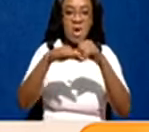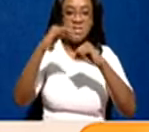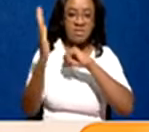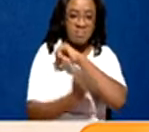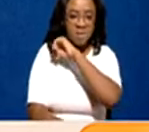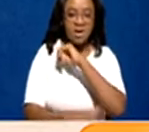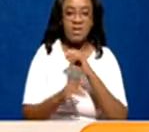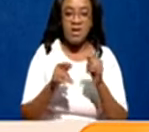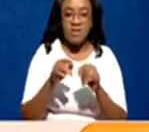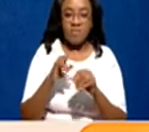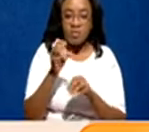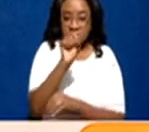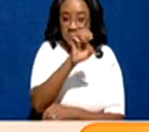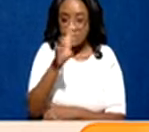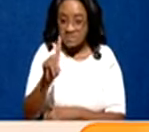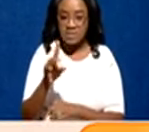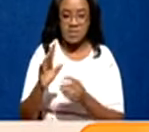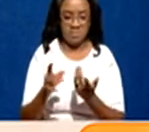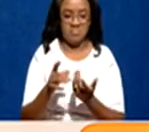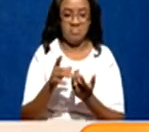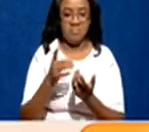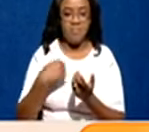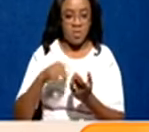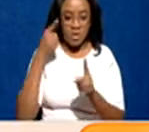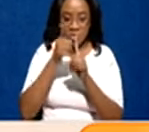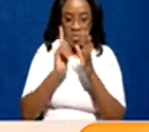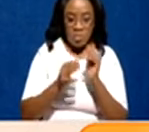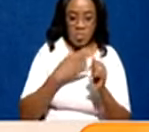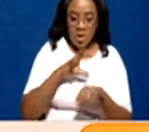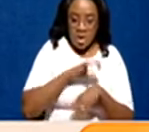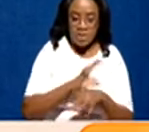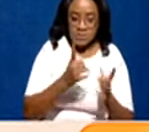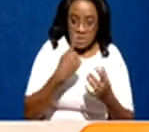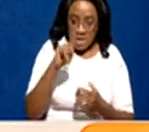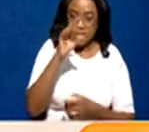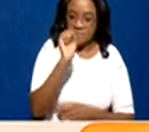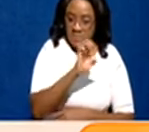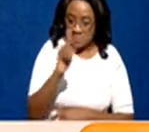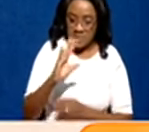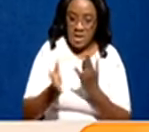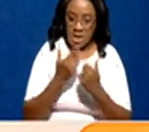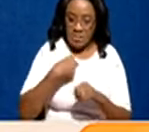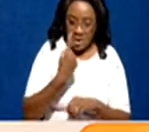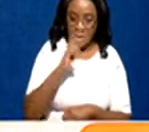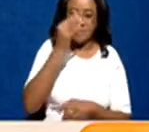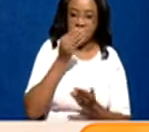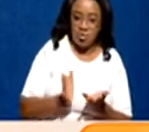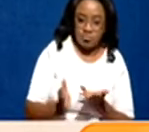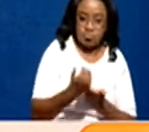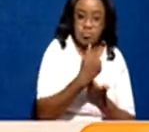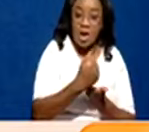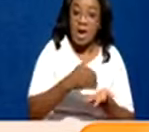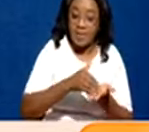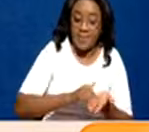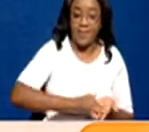in Kenya, so that we get the right seed in terms of quality for our farmers, so that we can improve on our production.